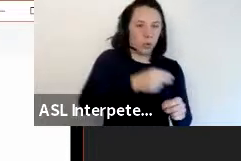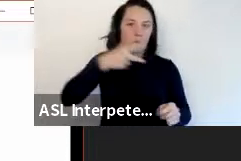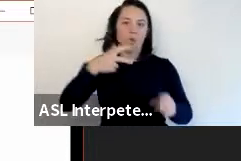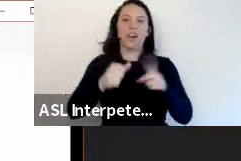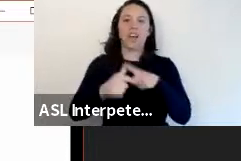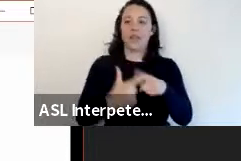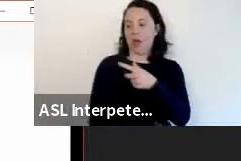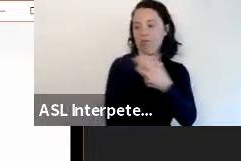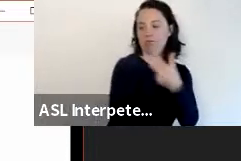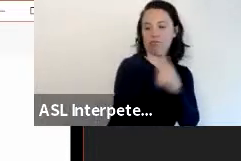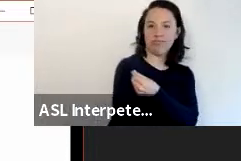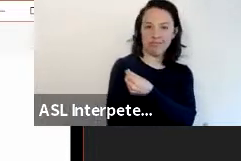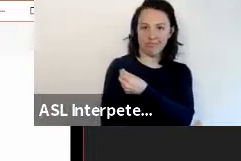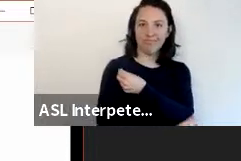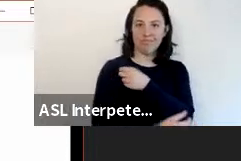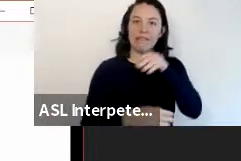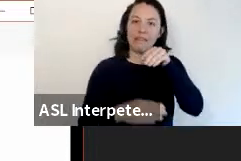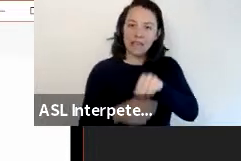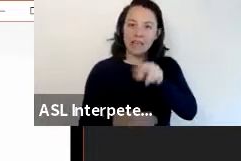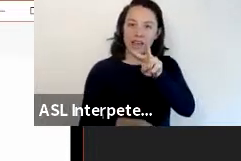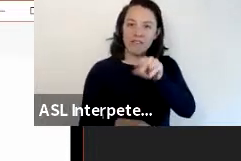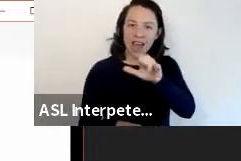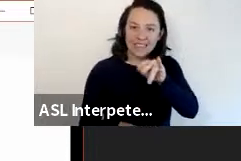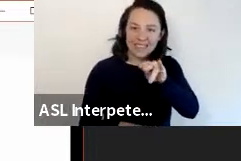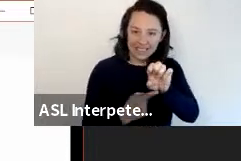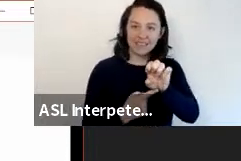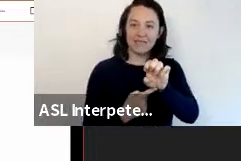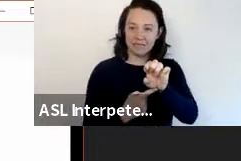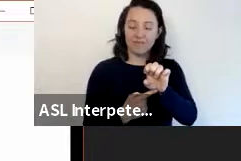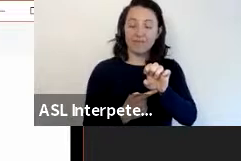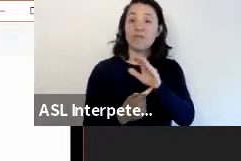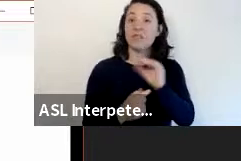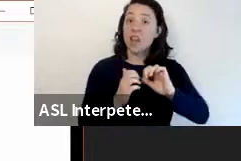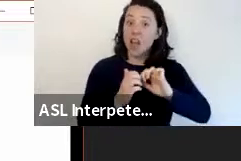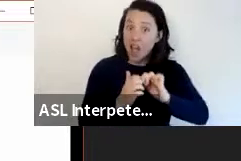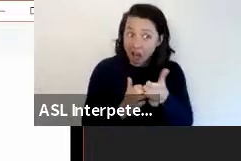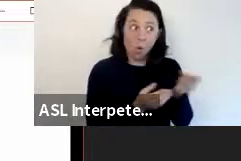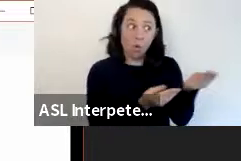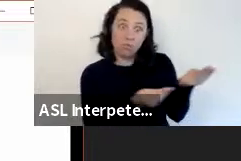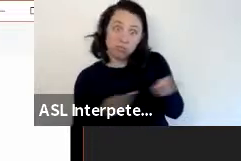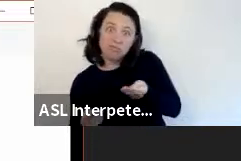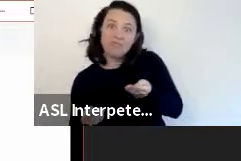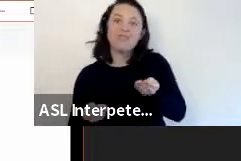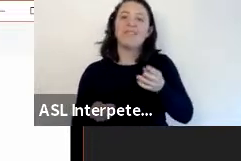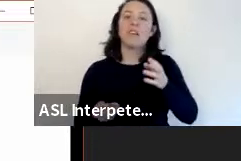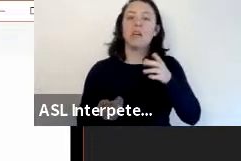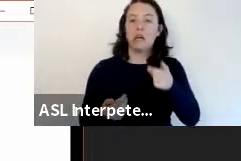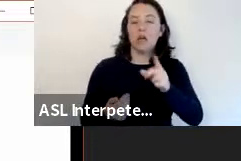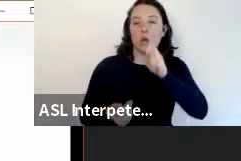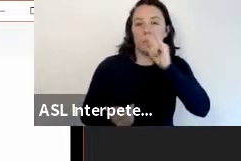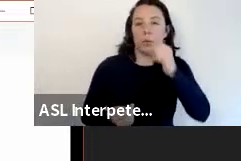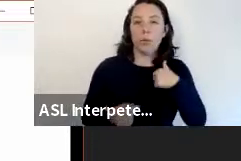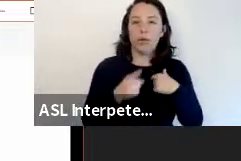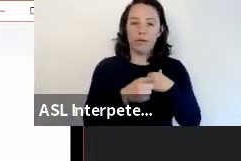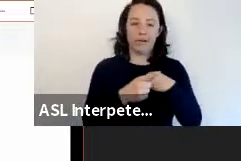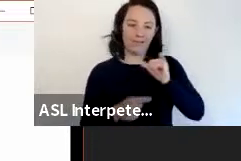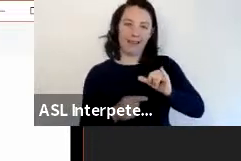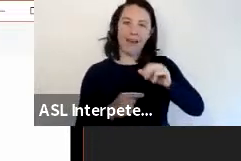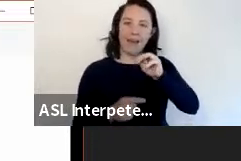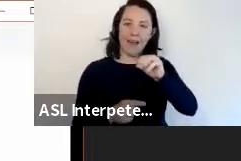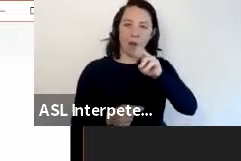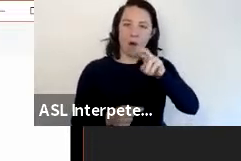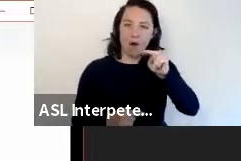is this cholesterol bubble, this fat bubble that they wrapped it in.